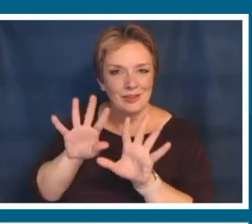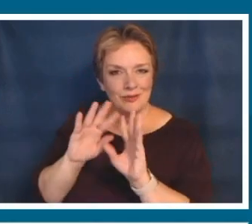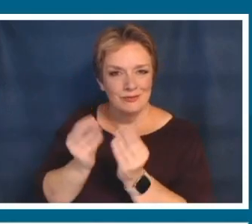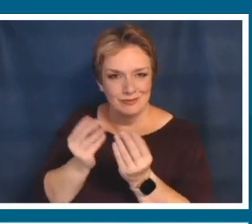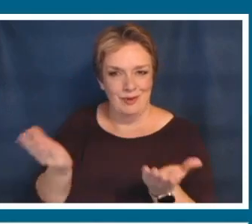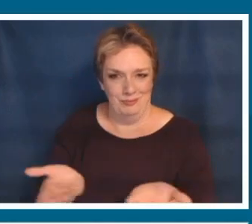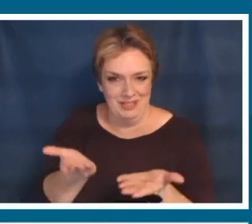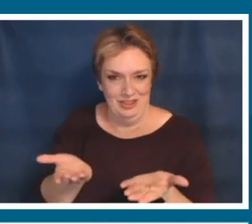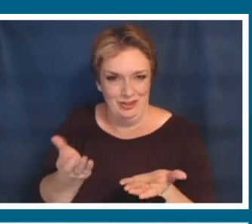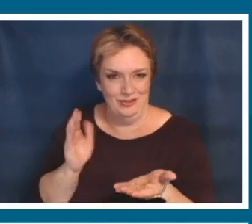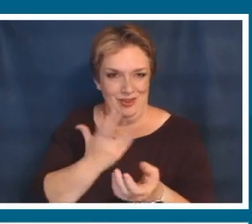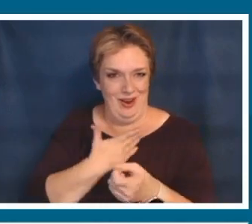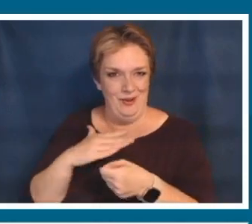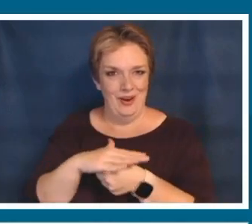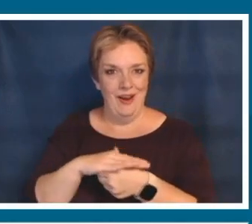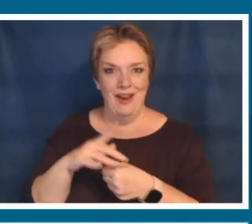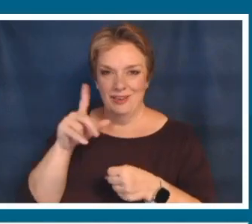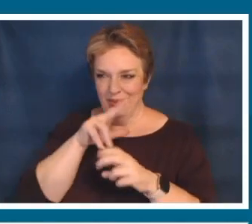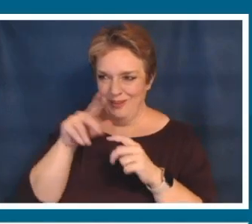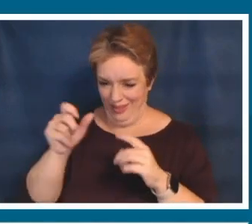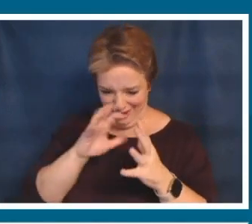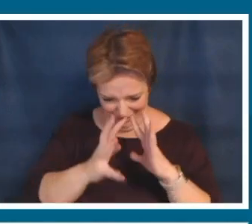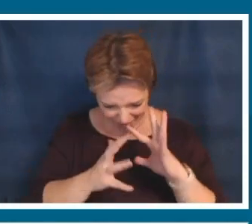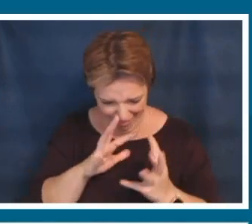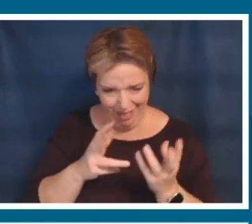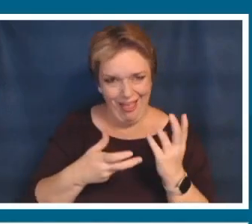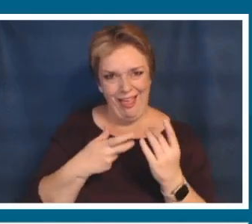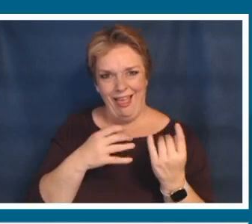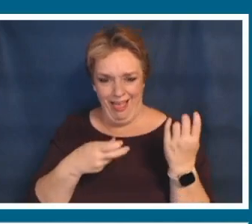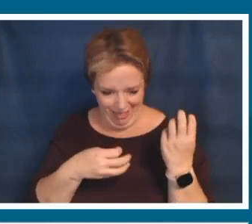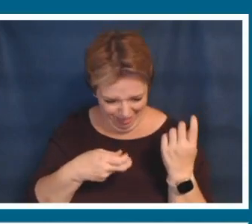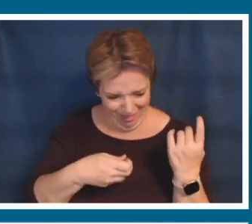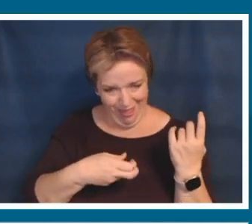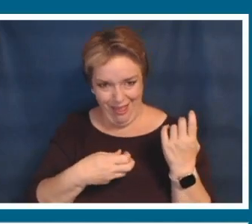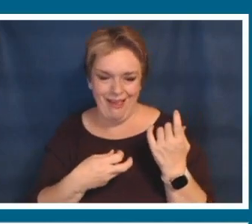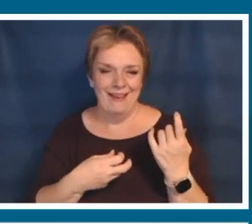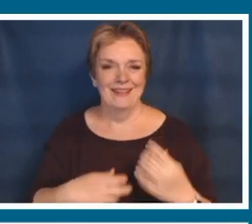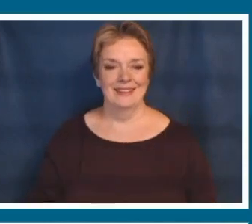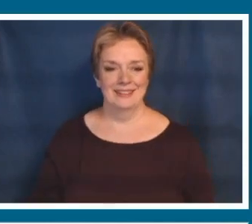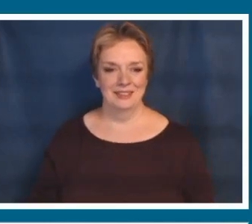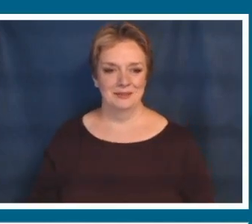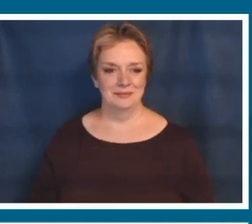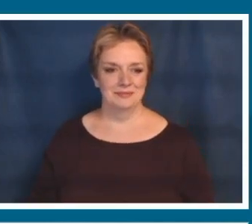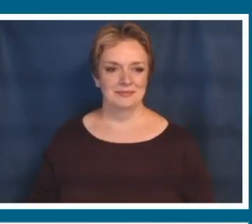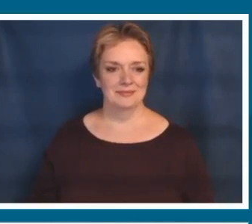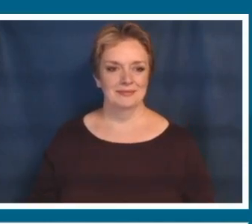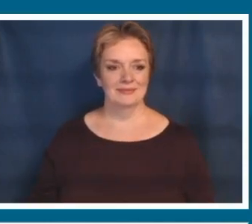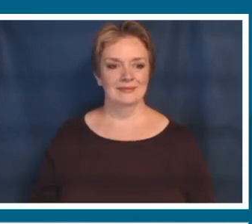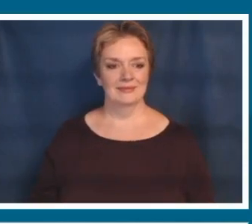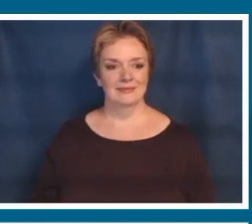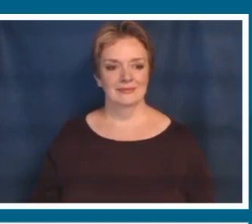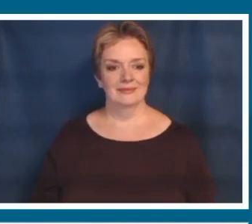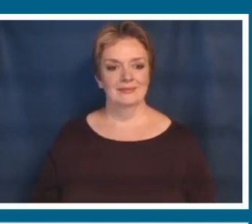look at in person when they're able to be here with us. But we also have these great musical instruments, the images of those that were pulled